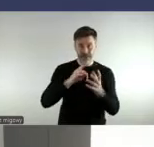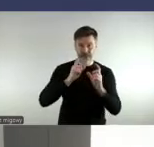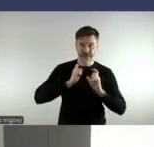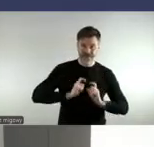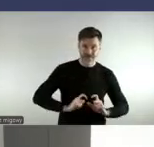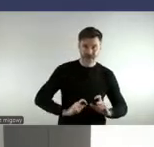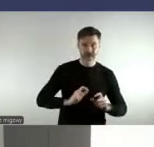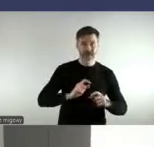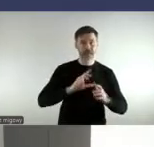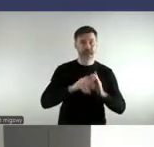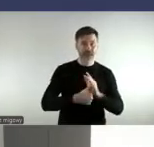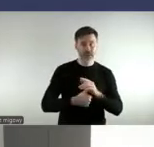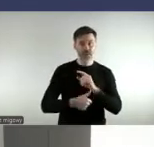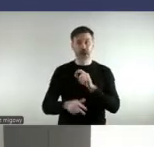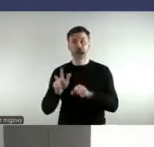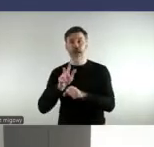rural municipal